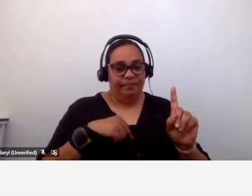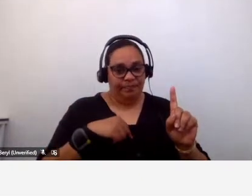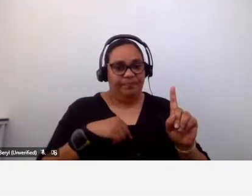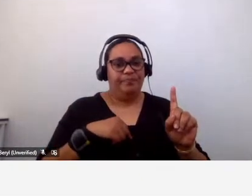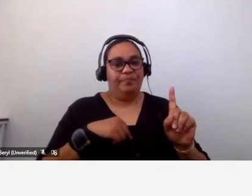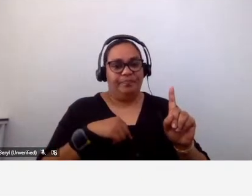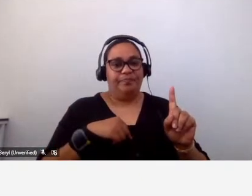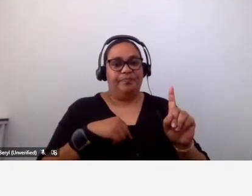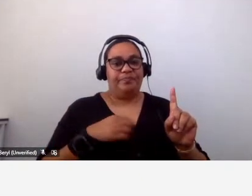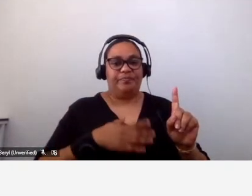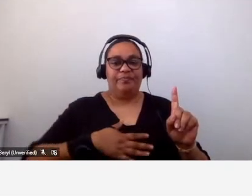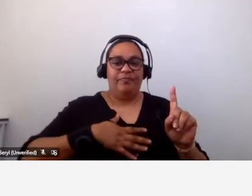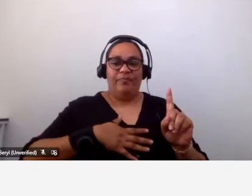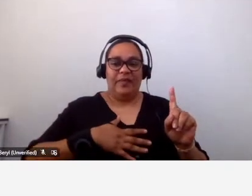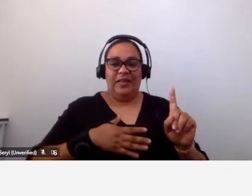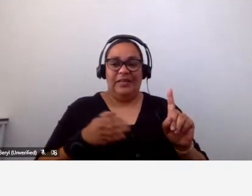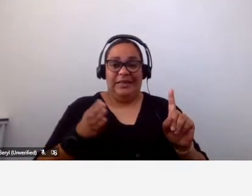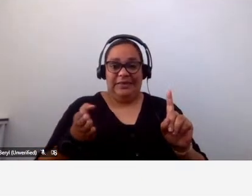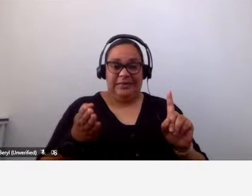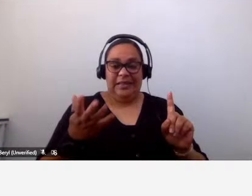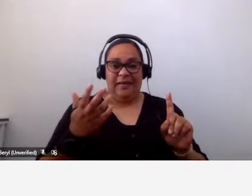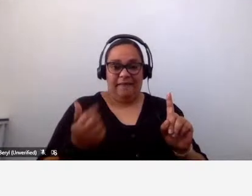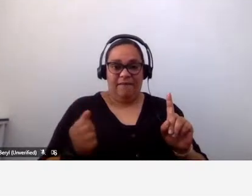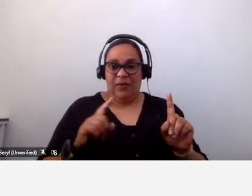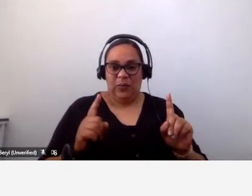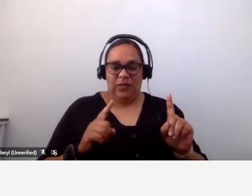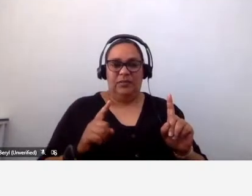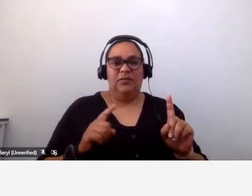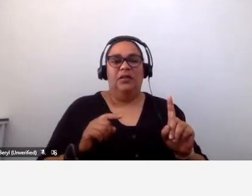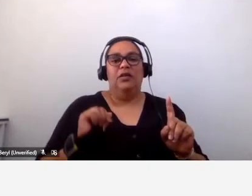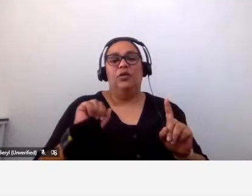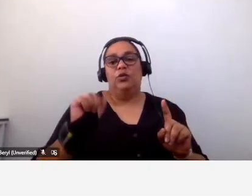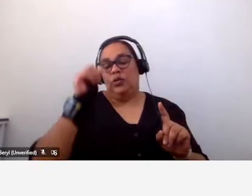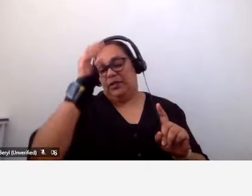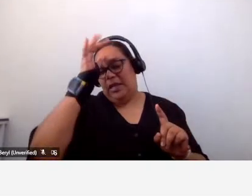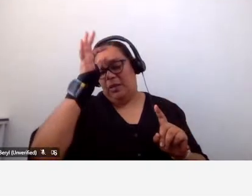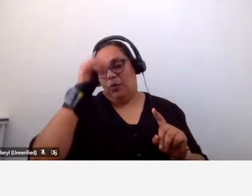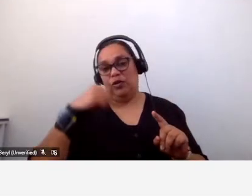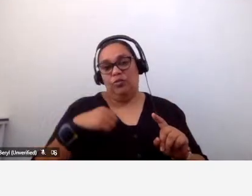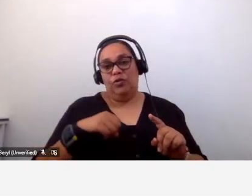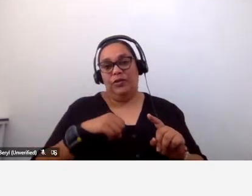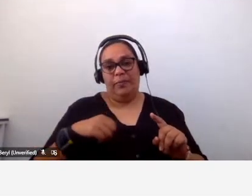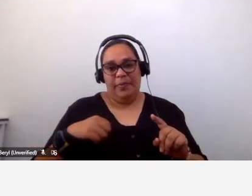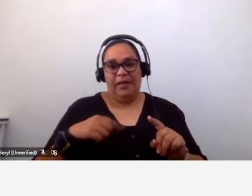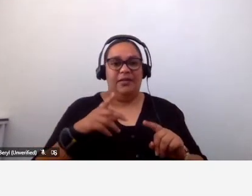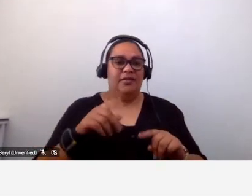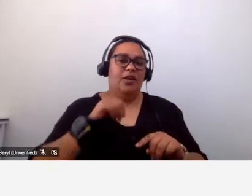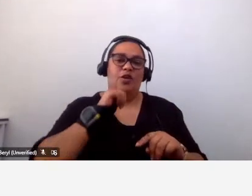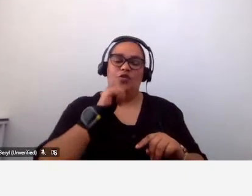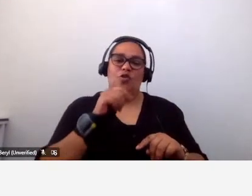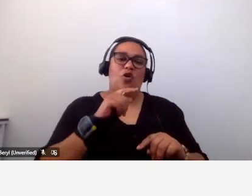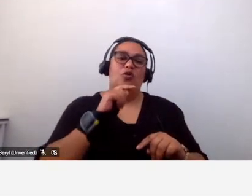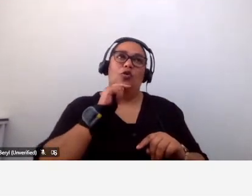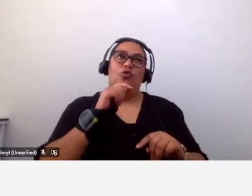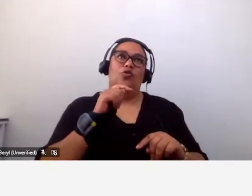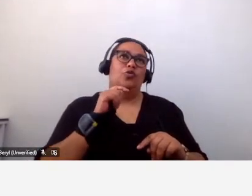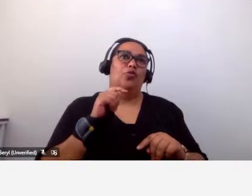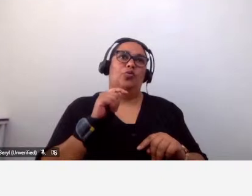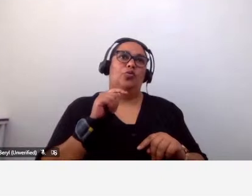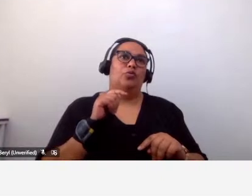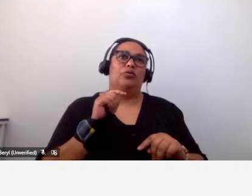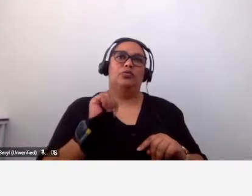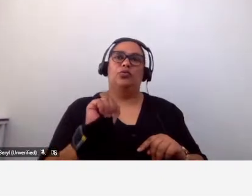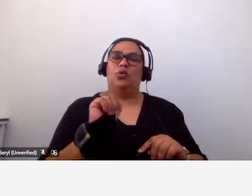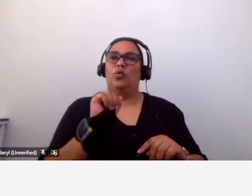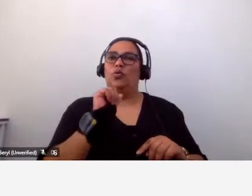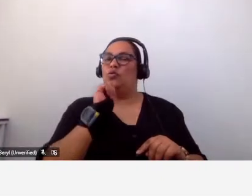feeling outside there is that the Stellenbosch municipality is not really